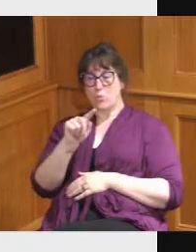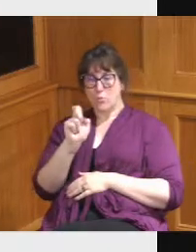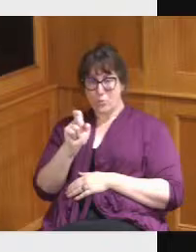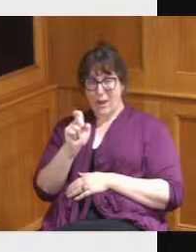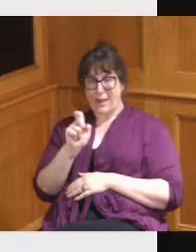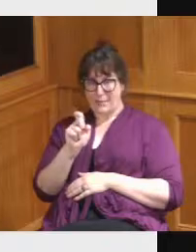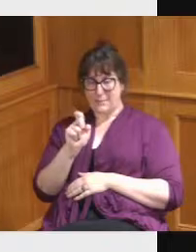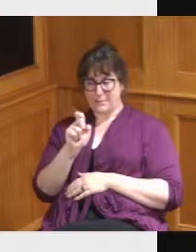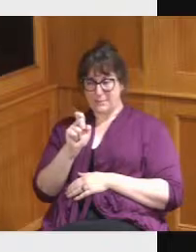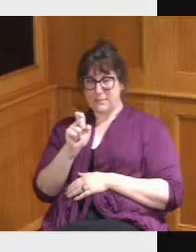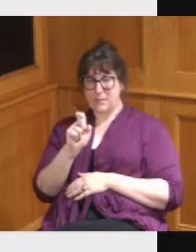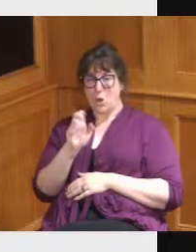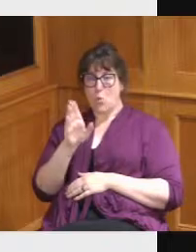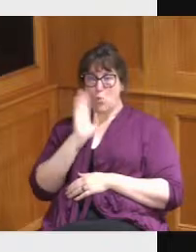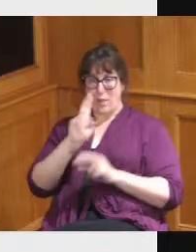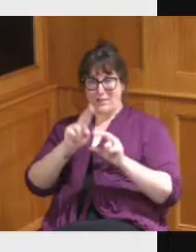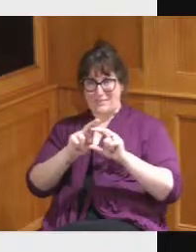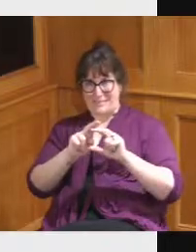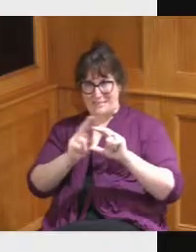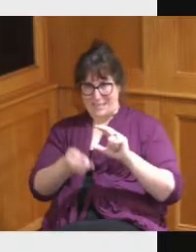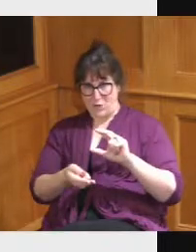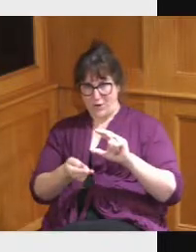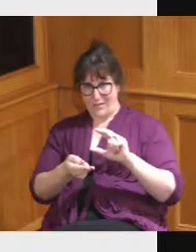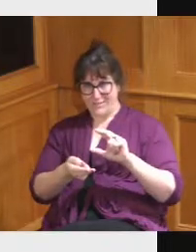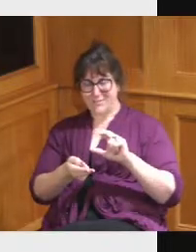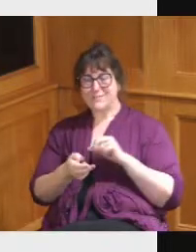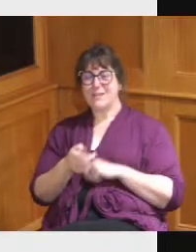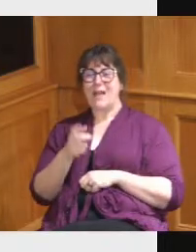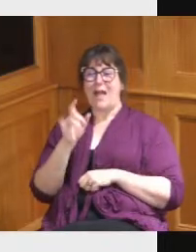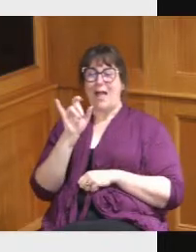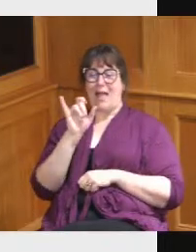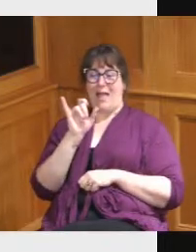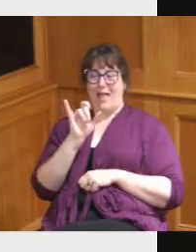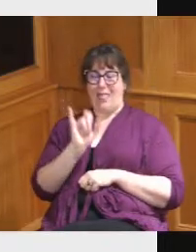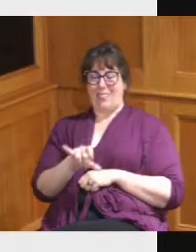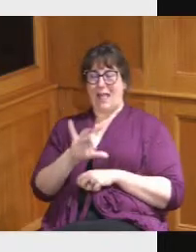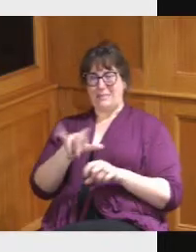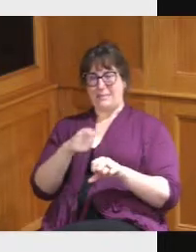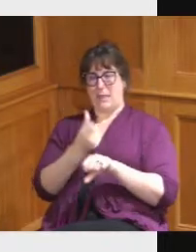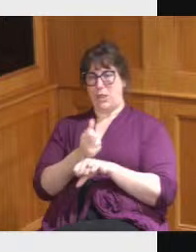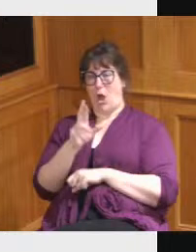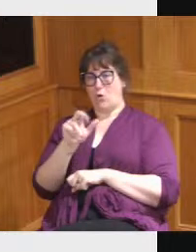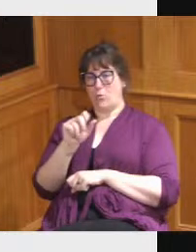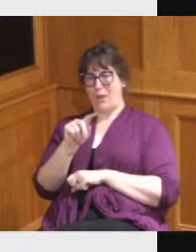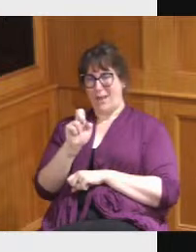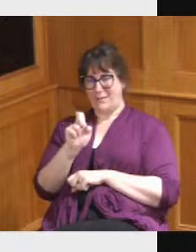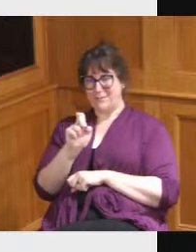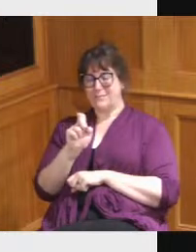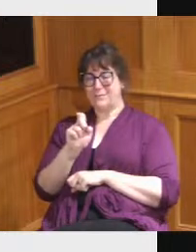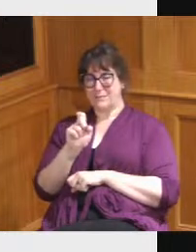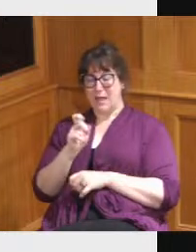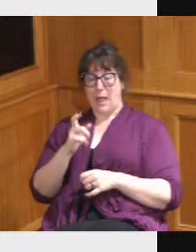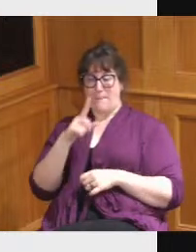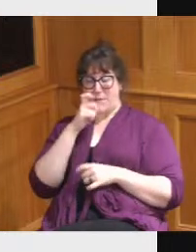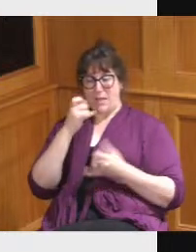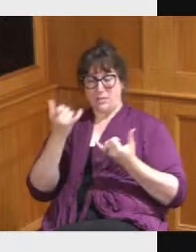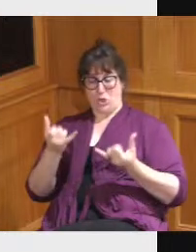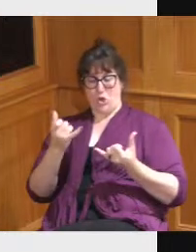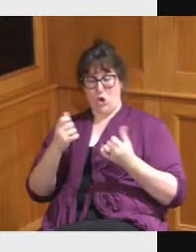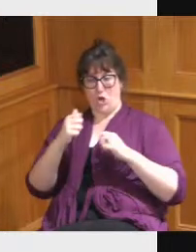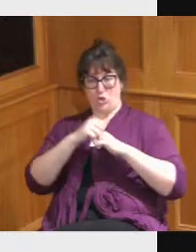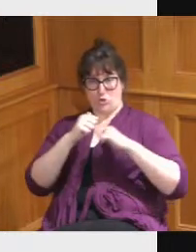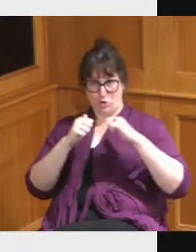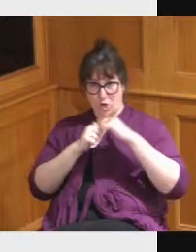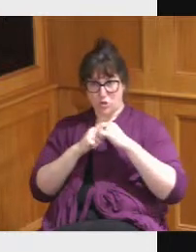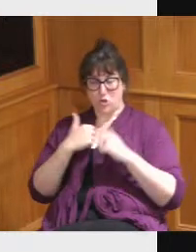is the current structure, your rate actually decreases, and we call that the declining block rate. And this is because under the current structure, we